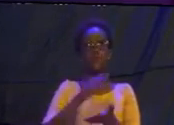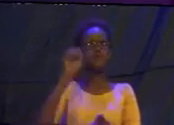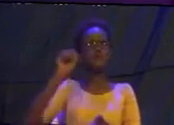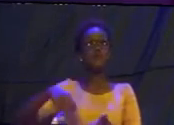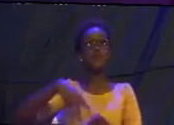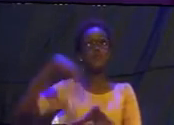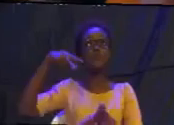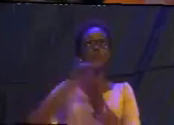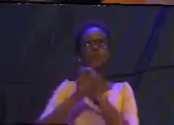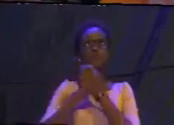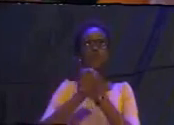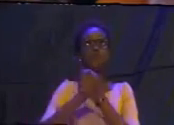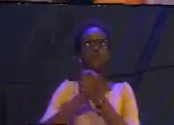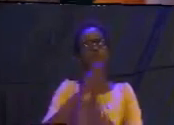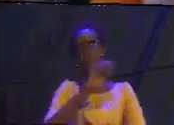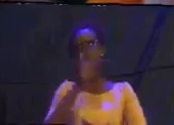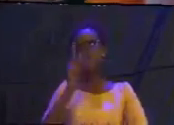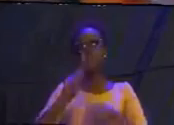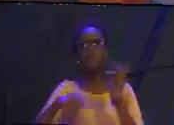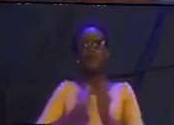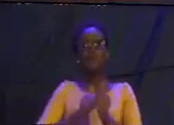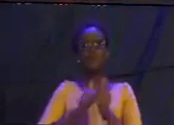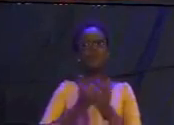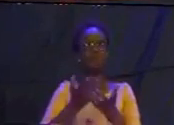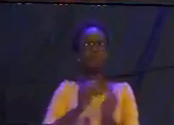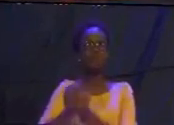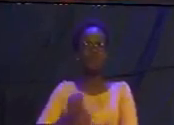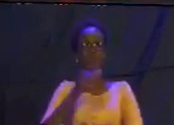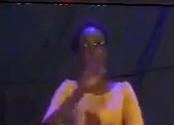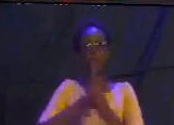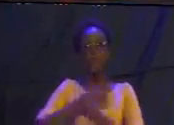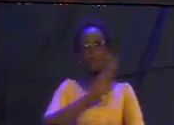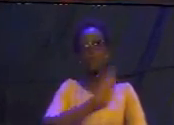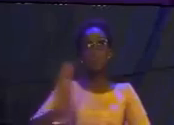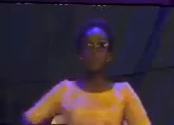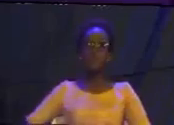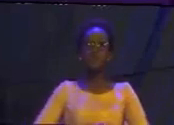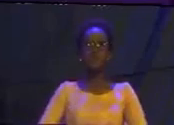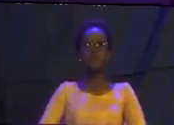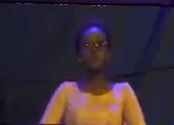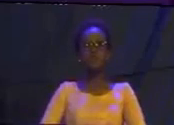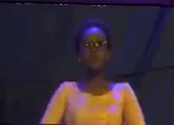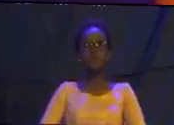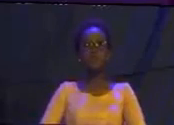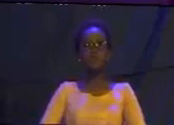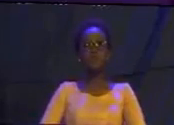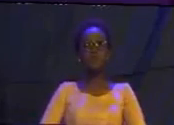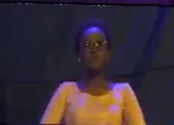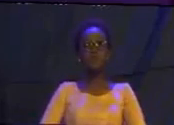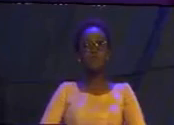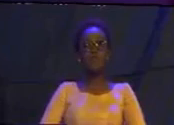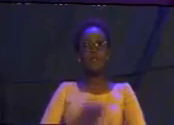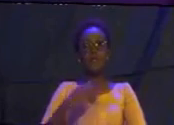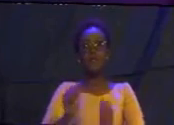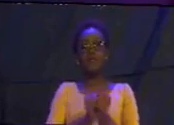up. Nabandi babaherekeje bavuye mu Bubiligi. And all the delegation from Belgium who came with the pastors. Bari